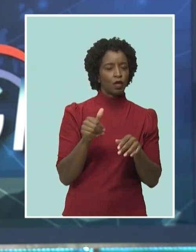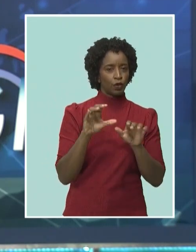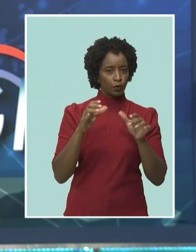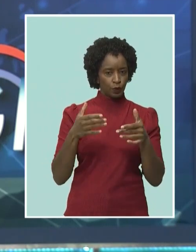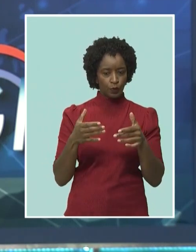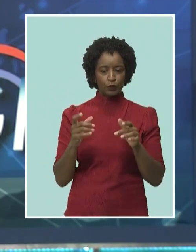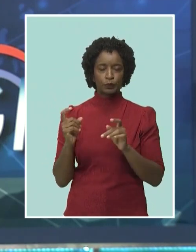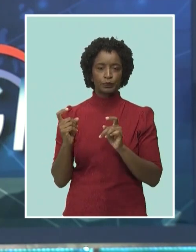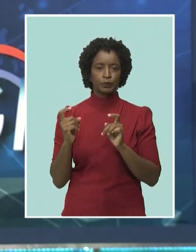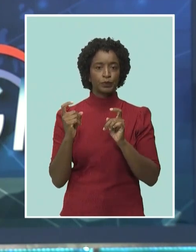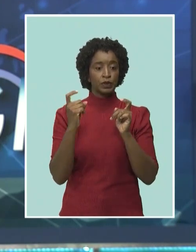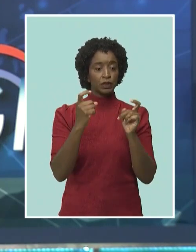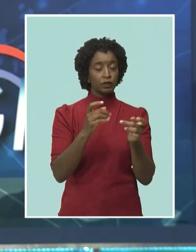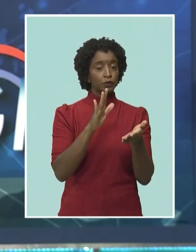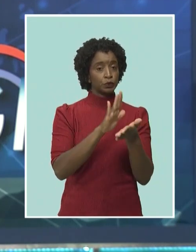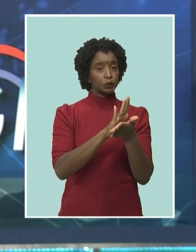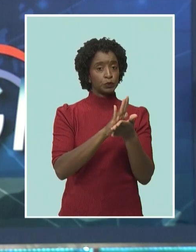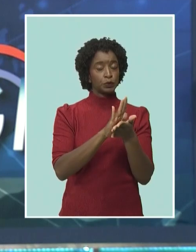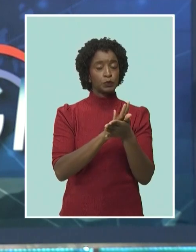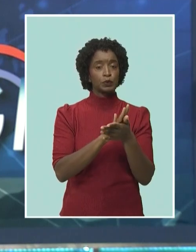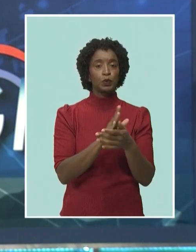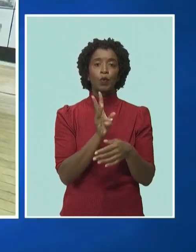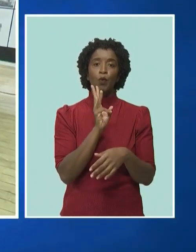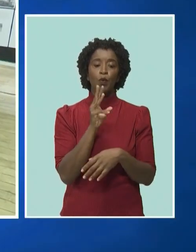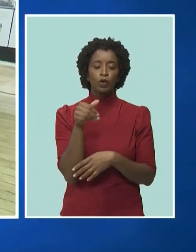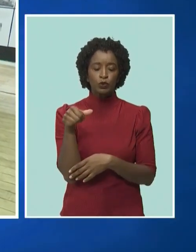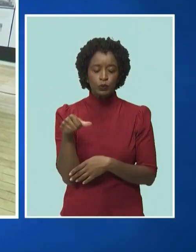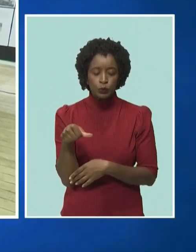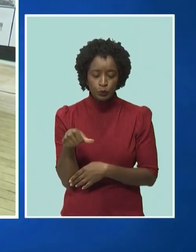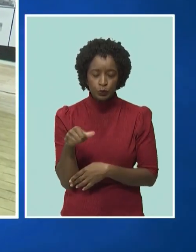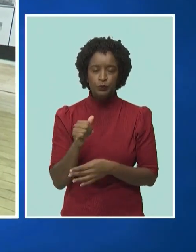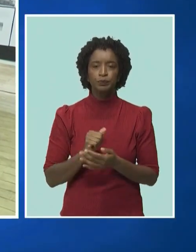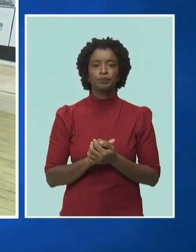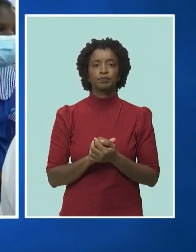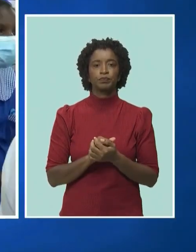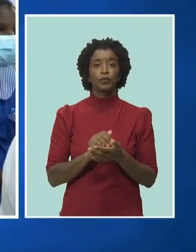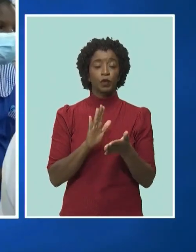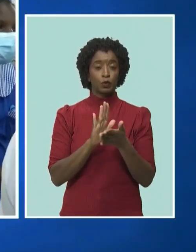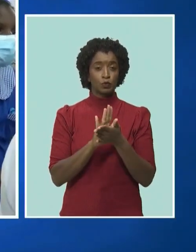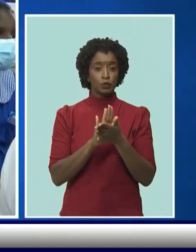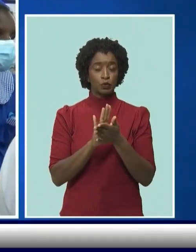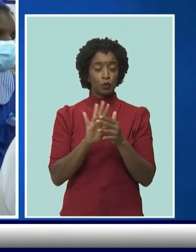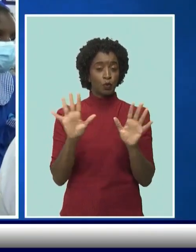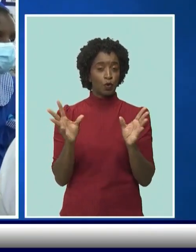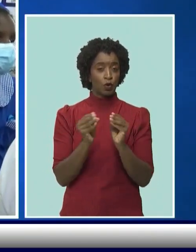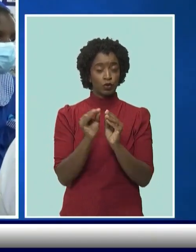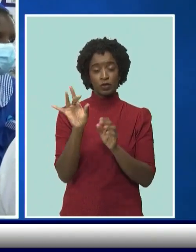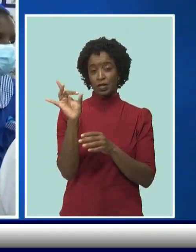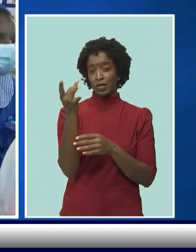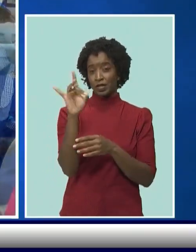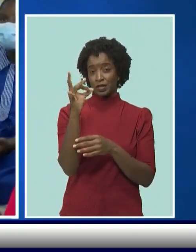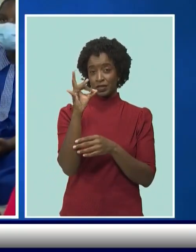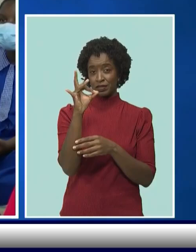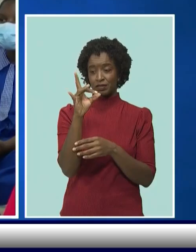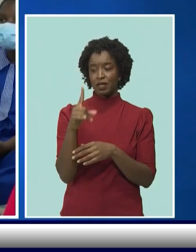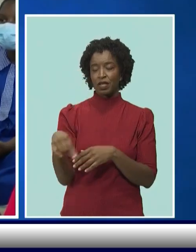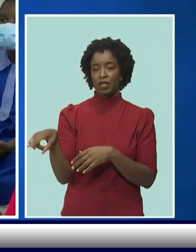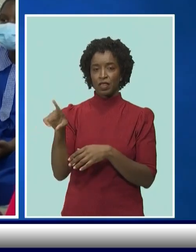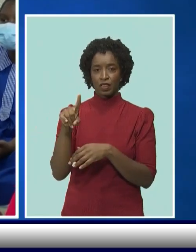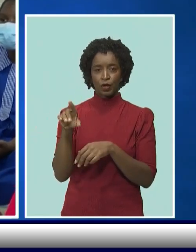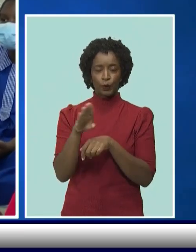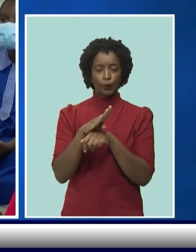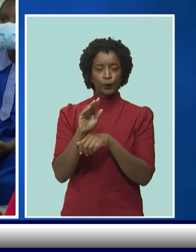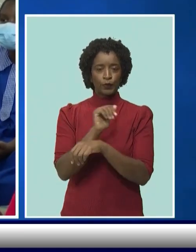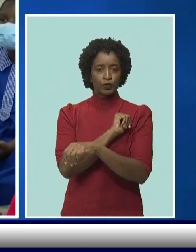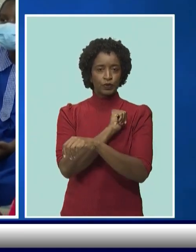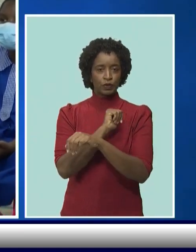School. Trevor Thorpe has the story. 18 schools across Barbados have already benefited from the generosity of the Barbados